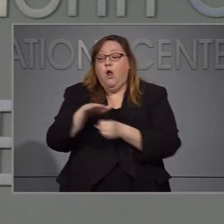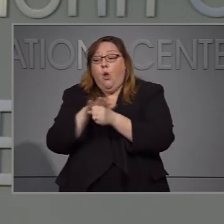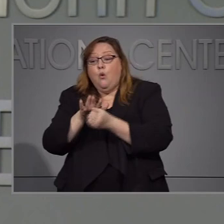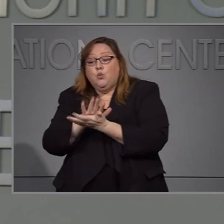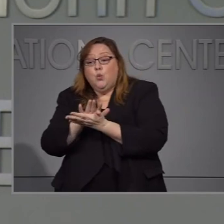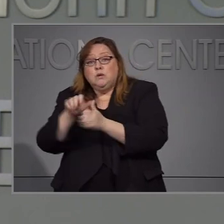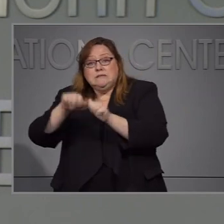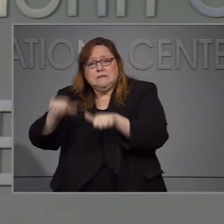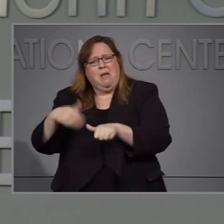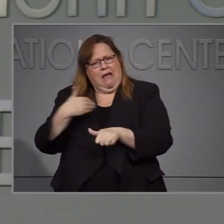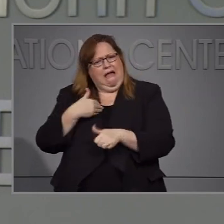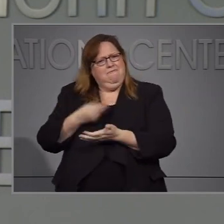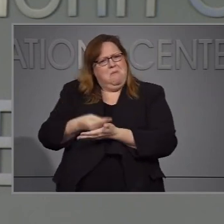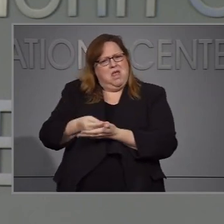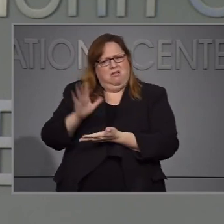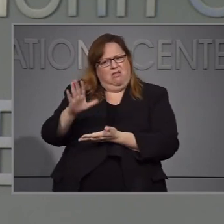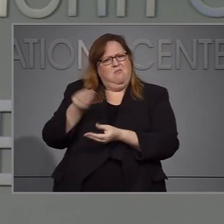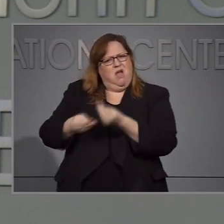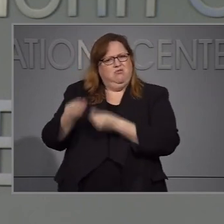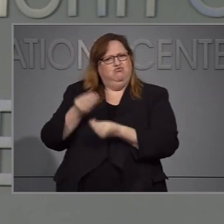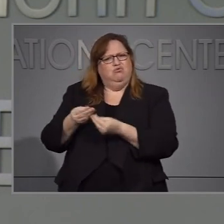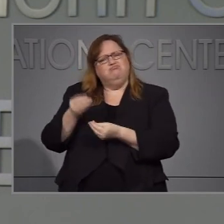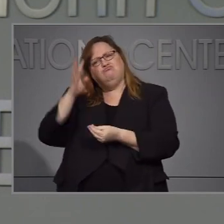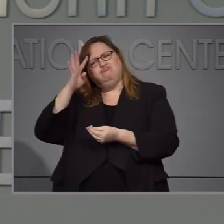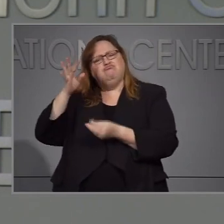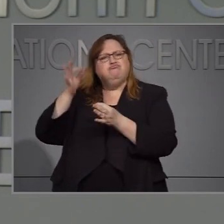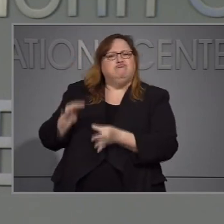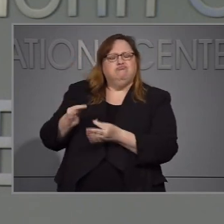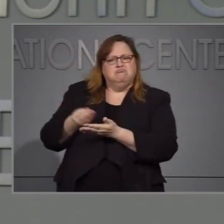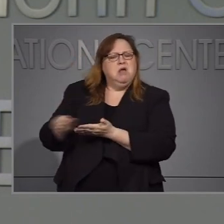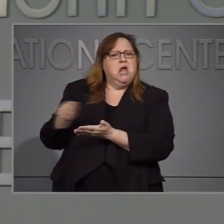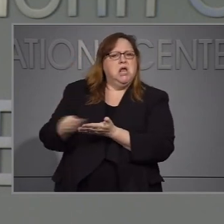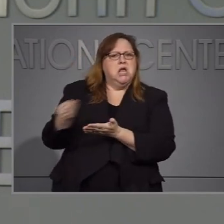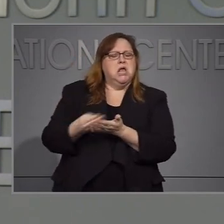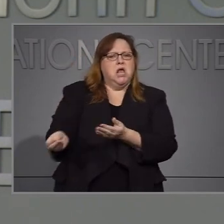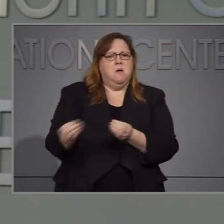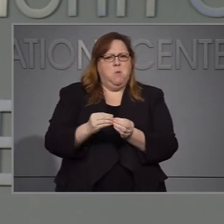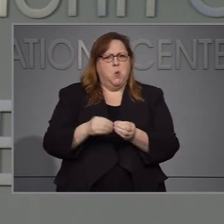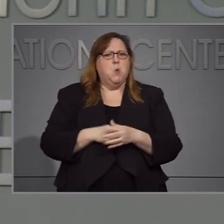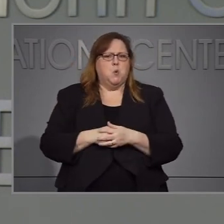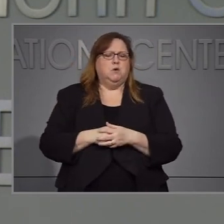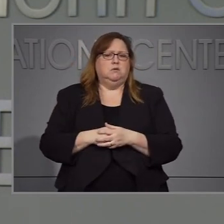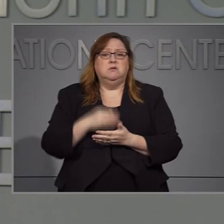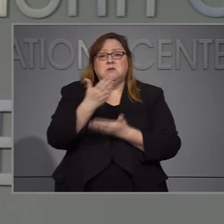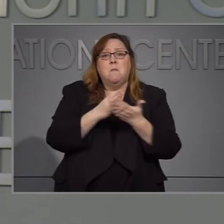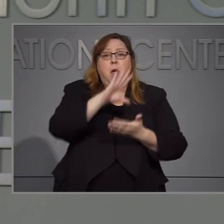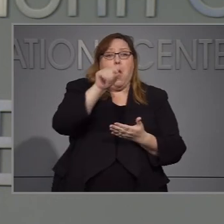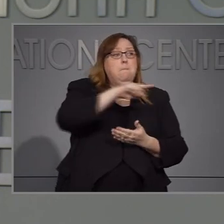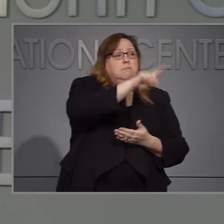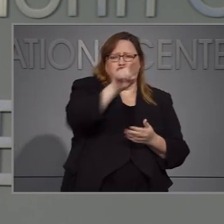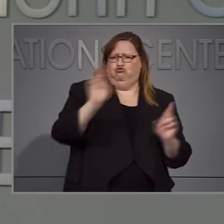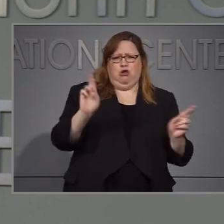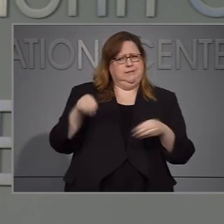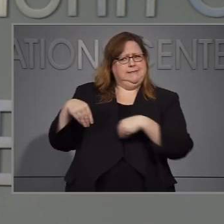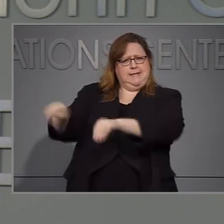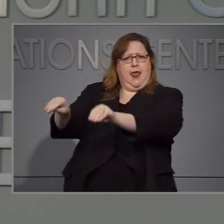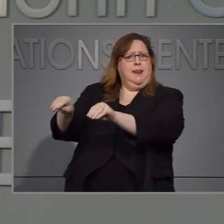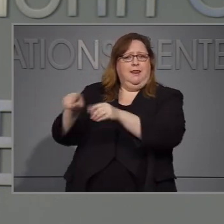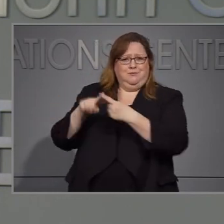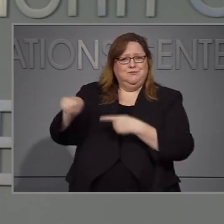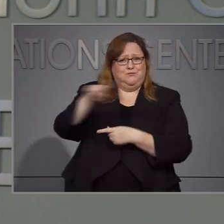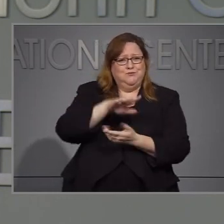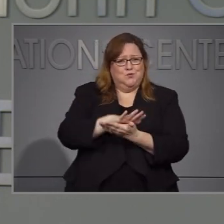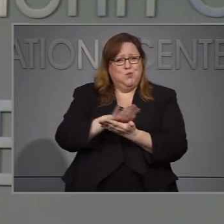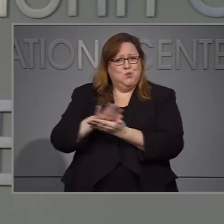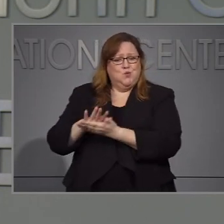and there's money in their budgets to be able to buy their own. There are vendors that are ready to sell. We're